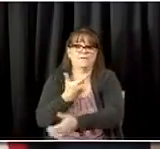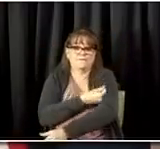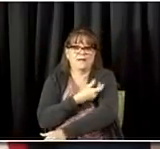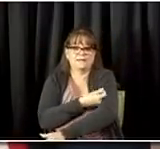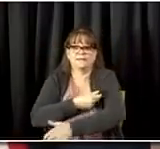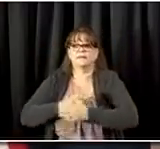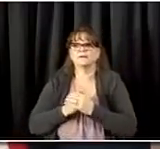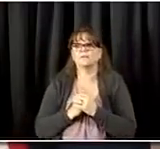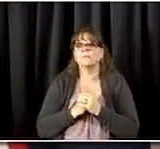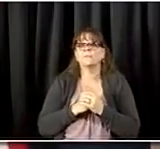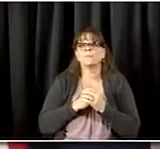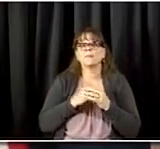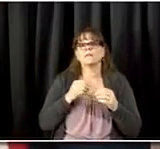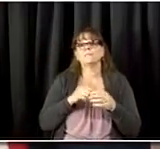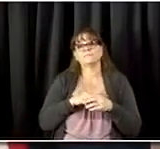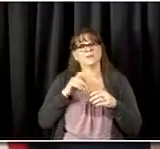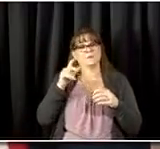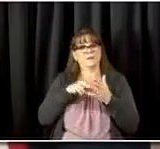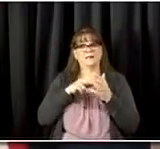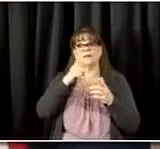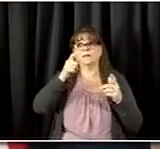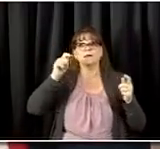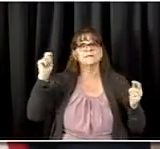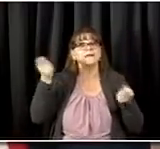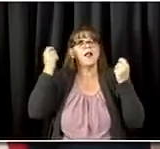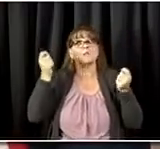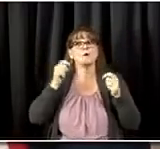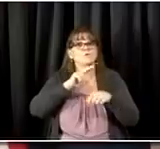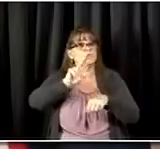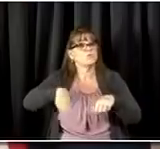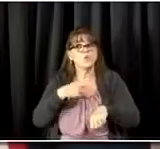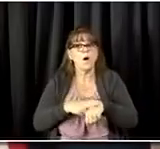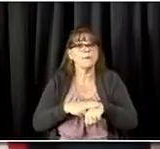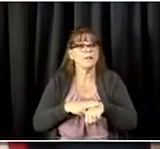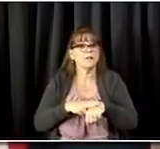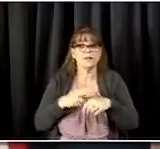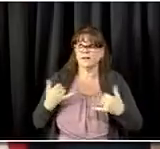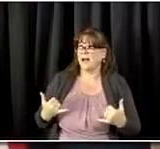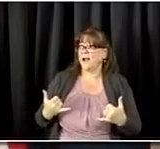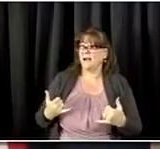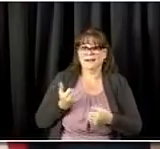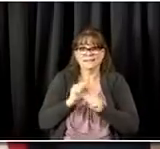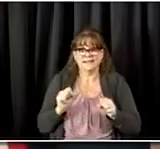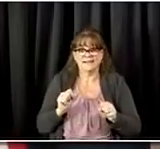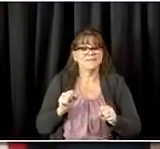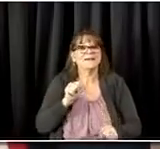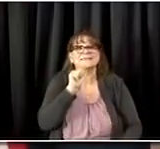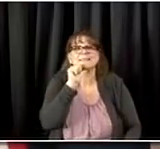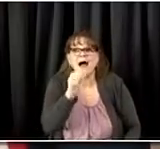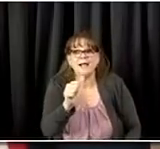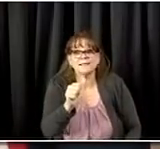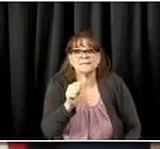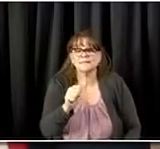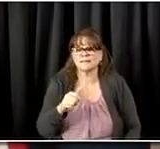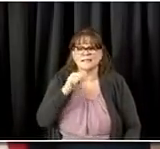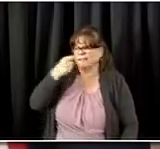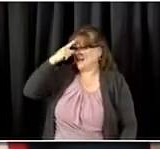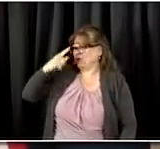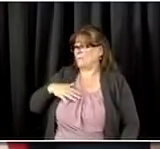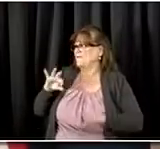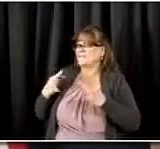normal way is not safe enough for my family. And I encourage you to really